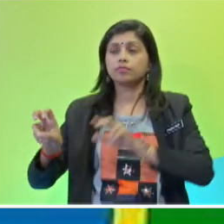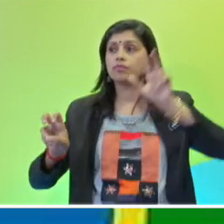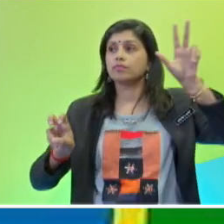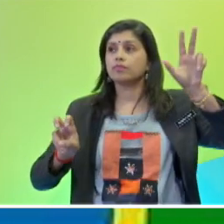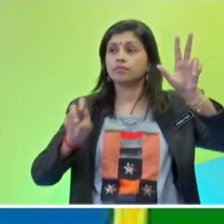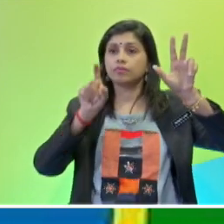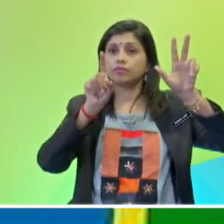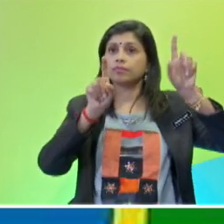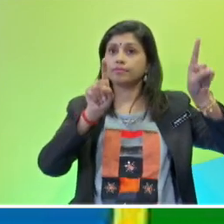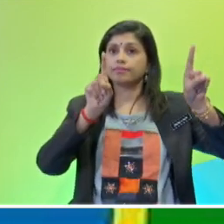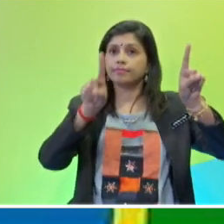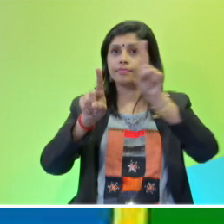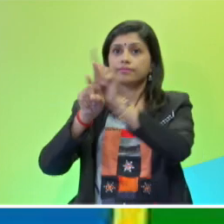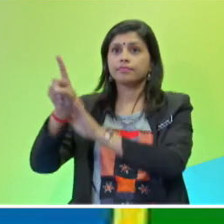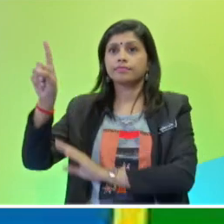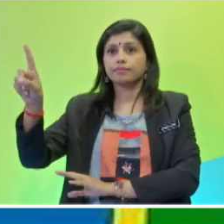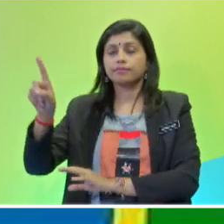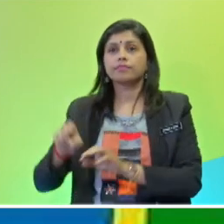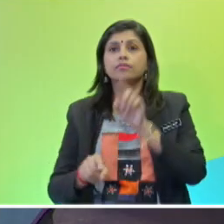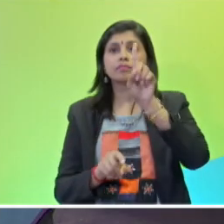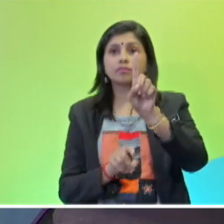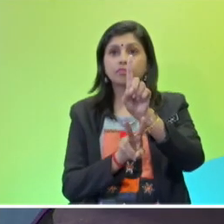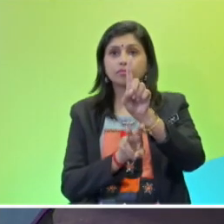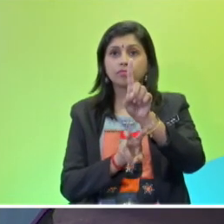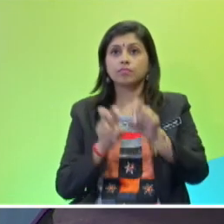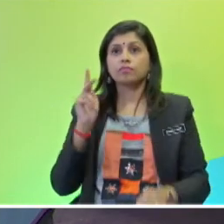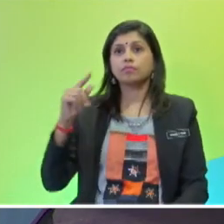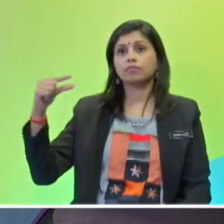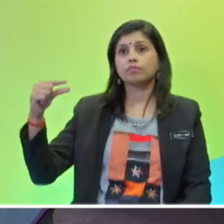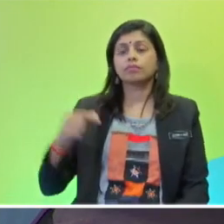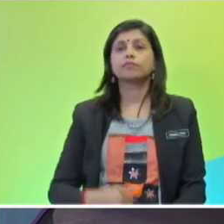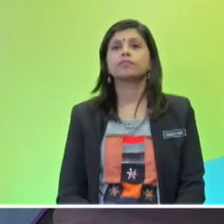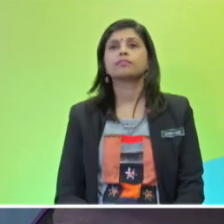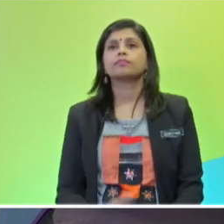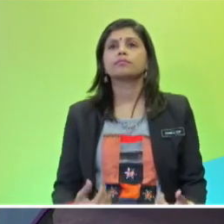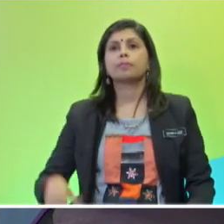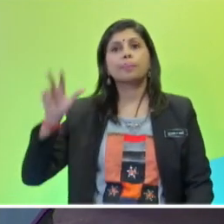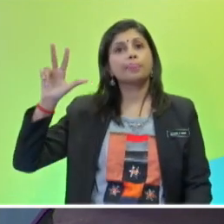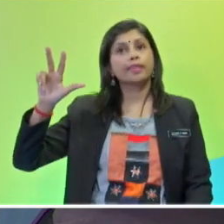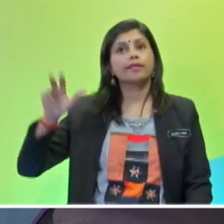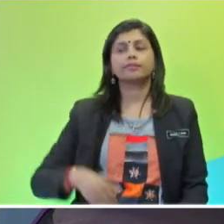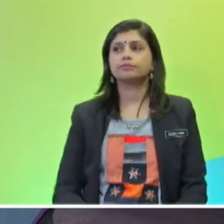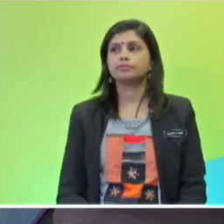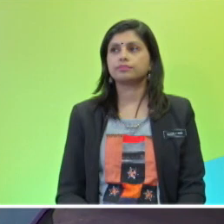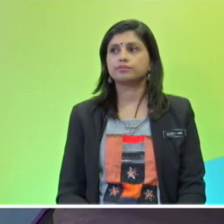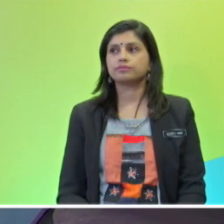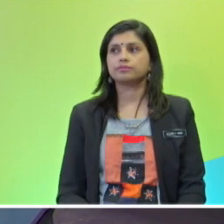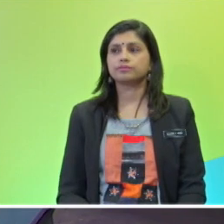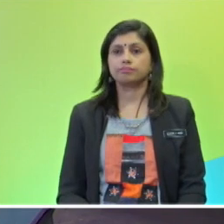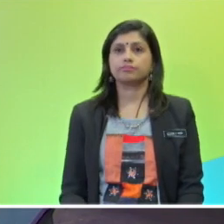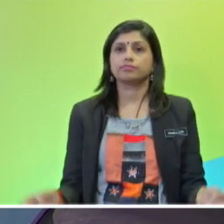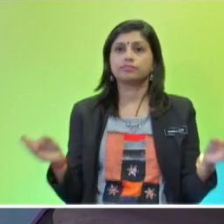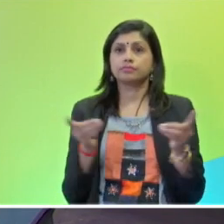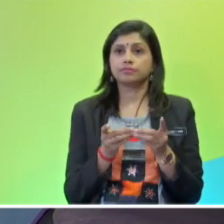over 20 kilograms. kilogram. Yeah, you are right. Okay, the third example, proper fraction with mixed number.